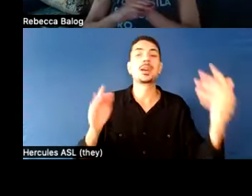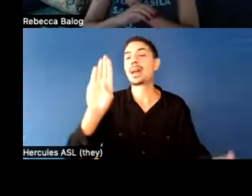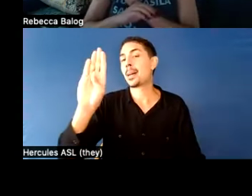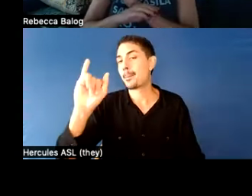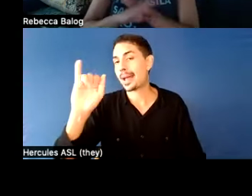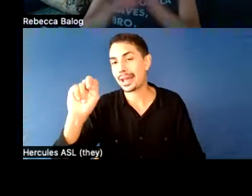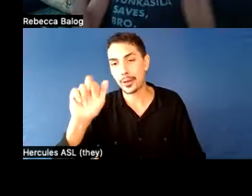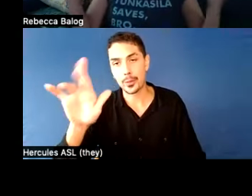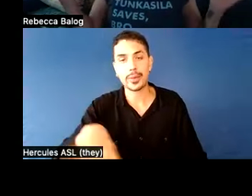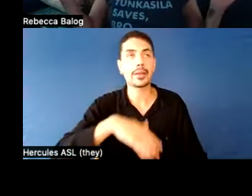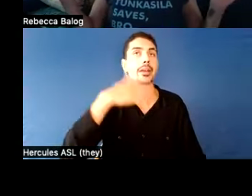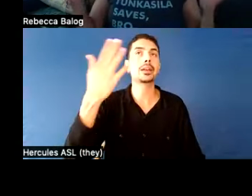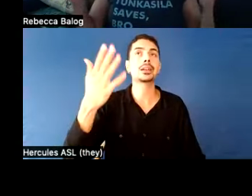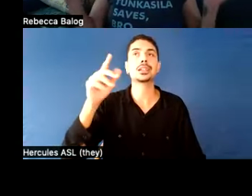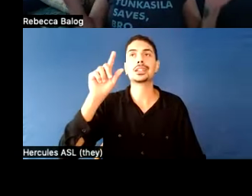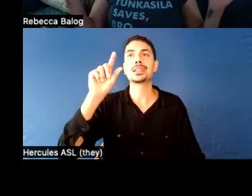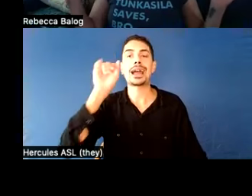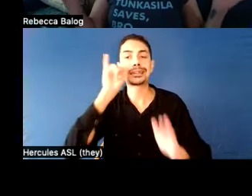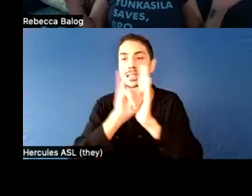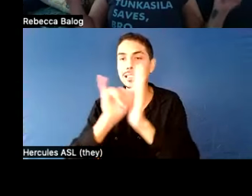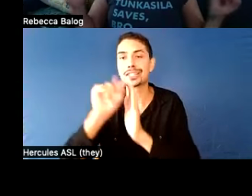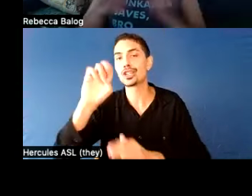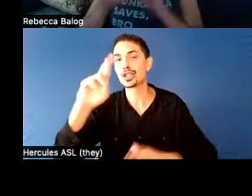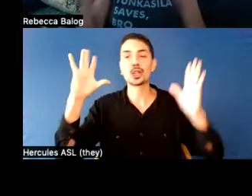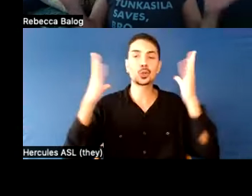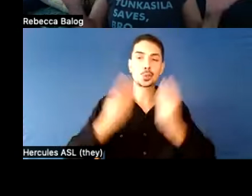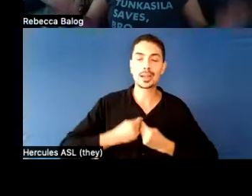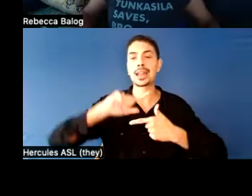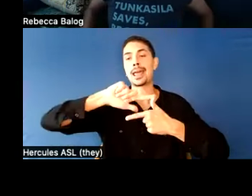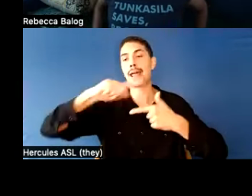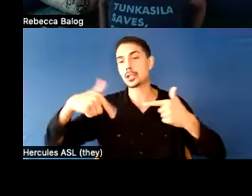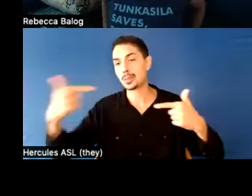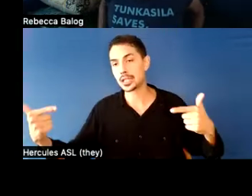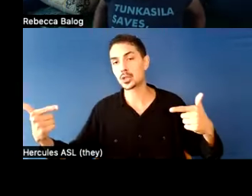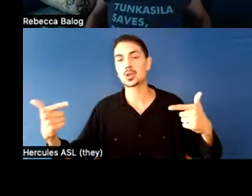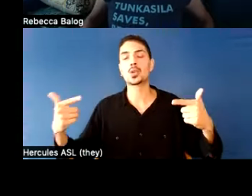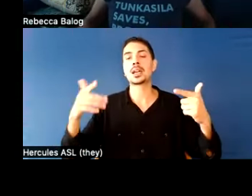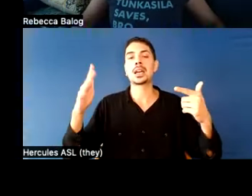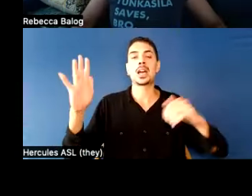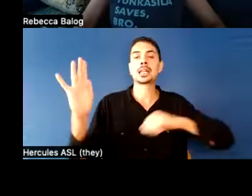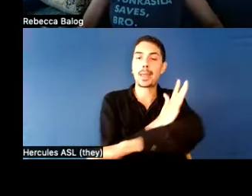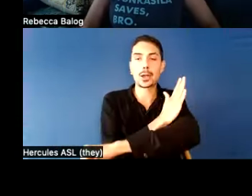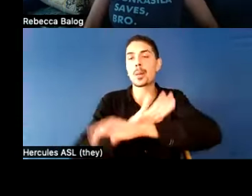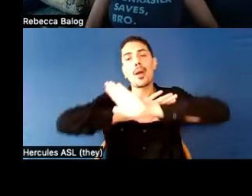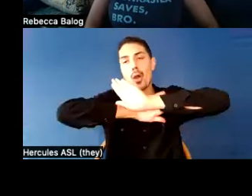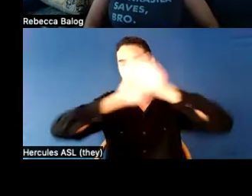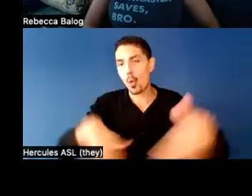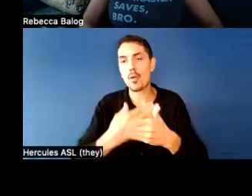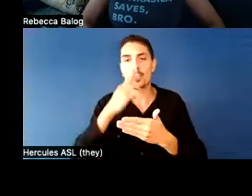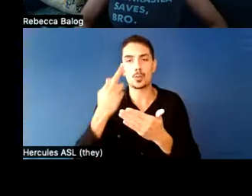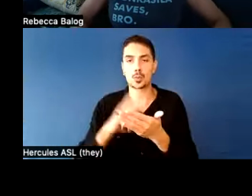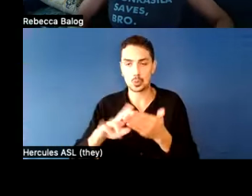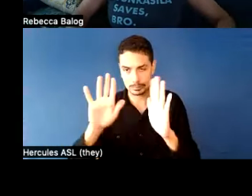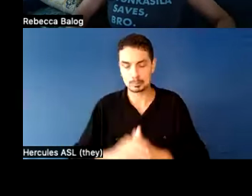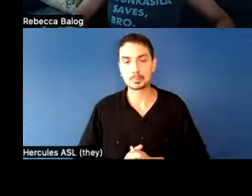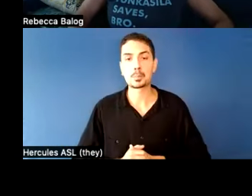binary, gender identities, Two-Spirit, LGBTQ, like the spectrum in this research. And